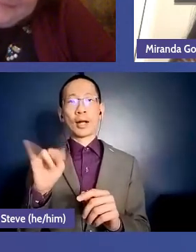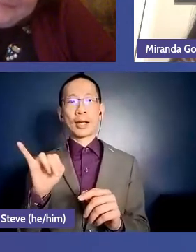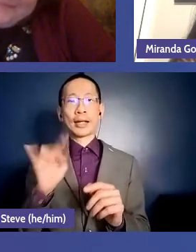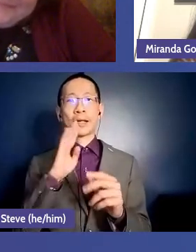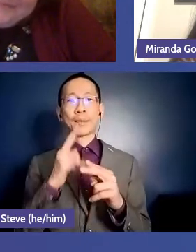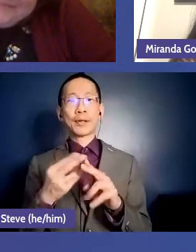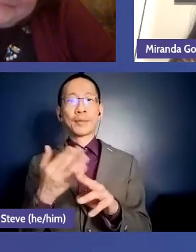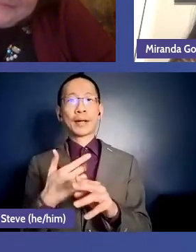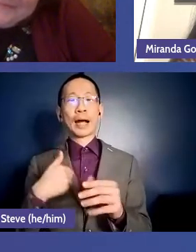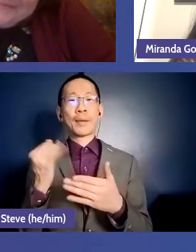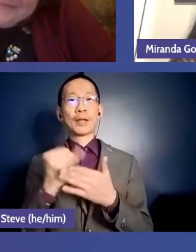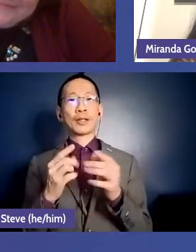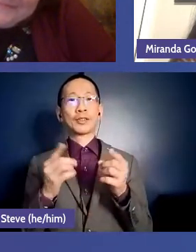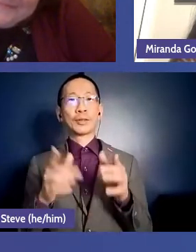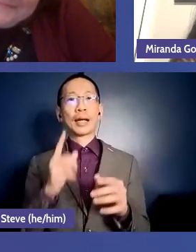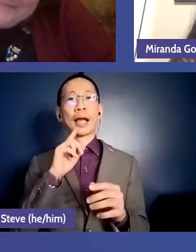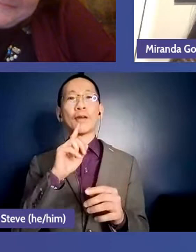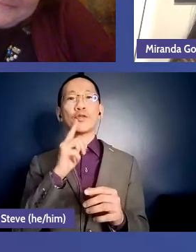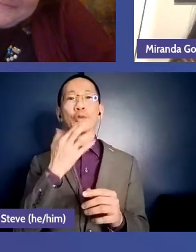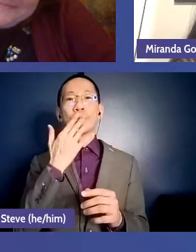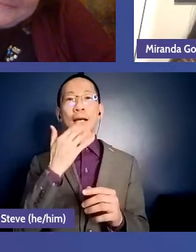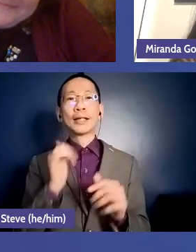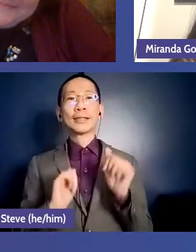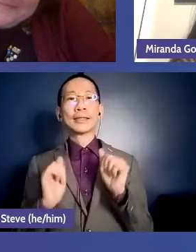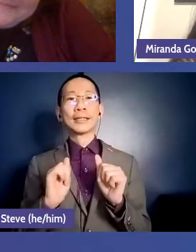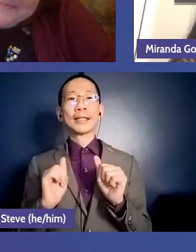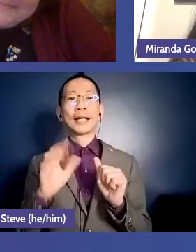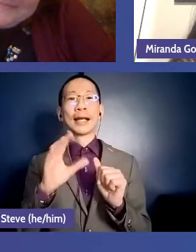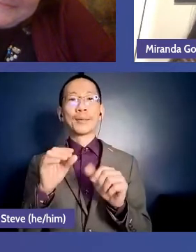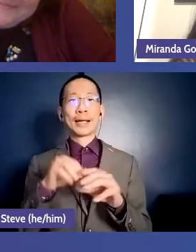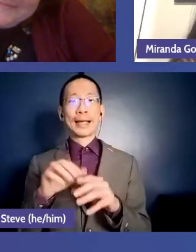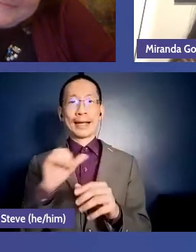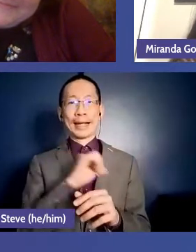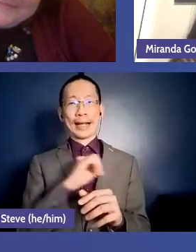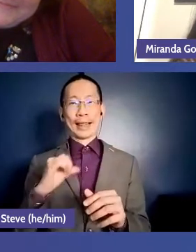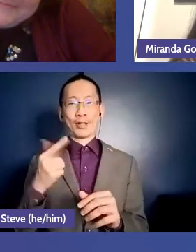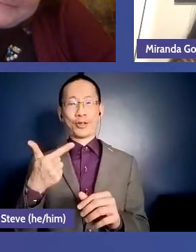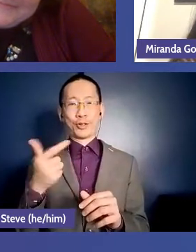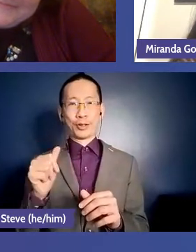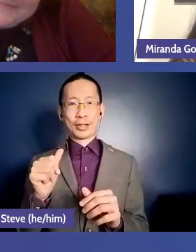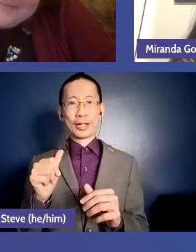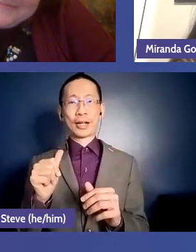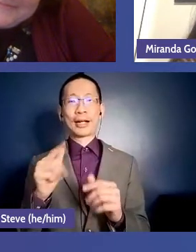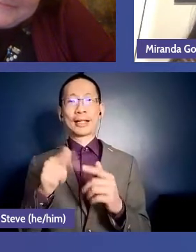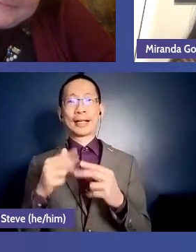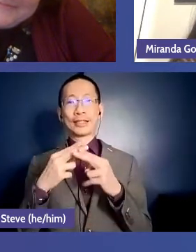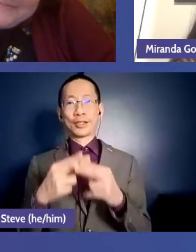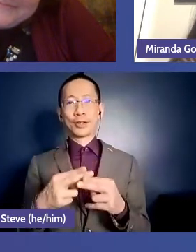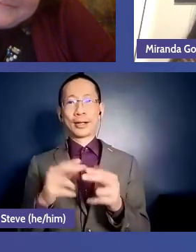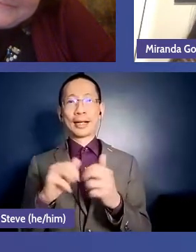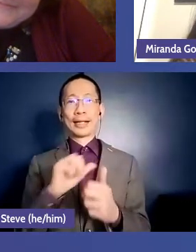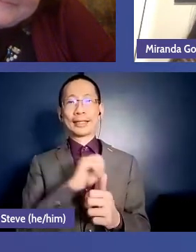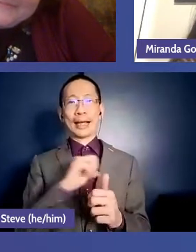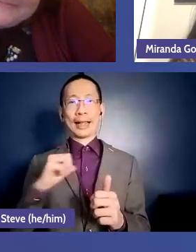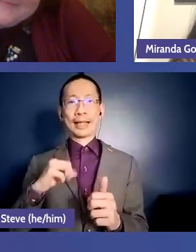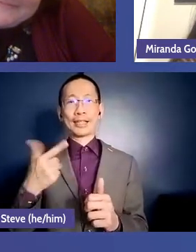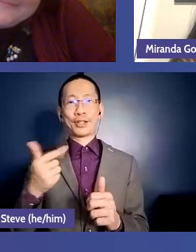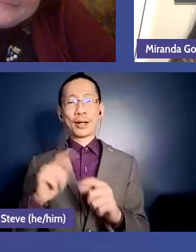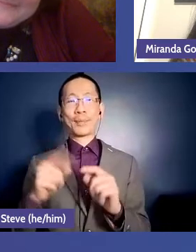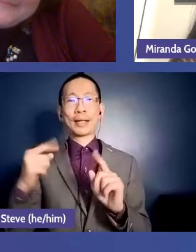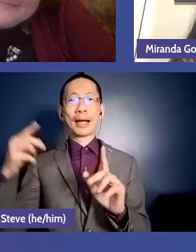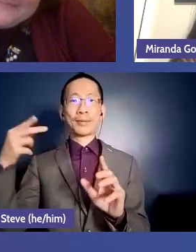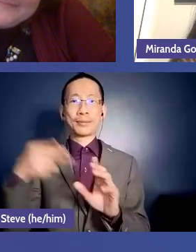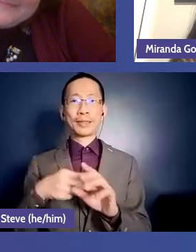I'm the artistic director at True Colors Theater Company in Atlanta, Georgia, what is colonially known as Atlanta, Georgia, but I am zooming in from